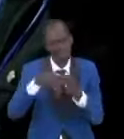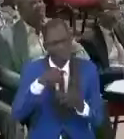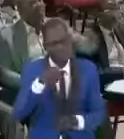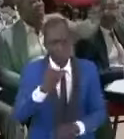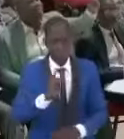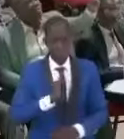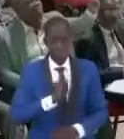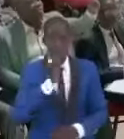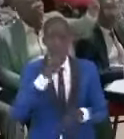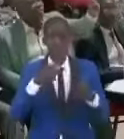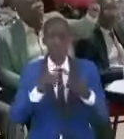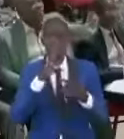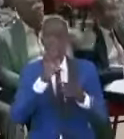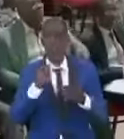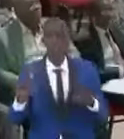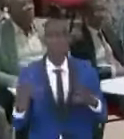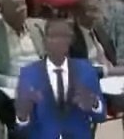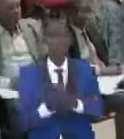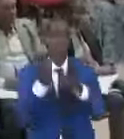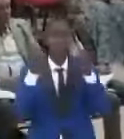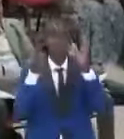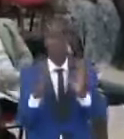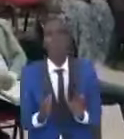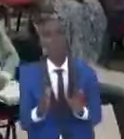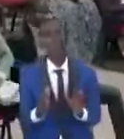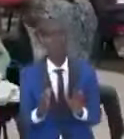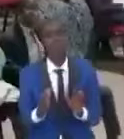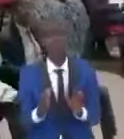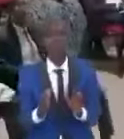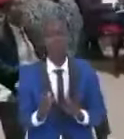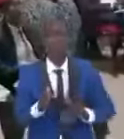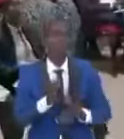a champion. You know, I read an article